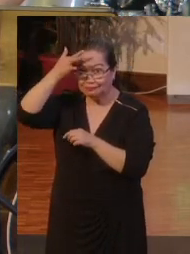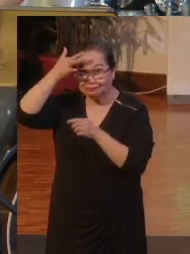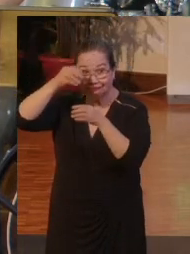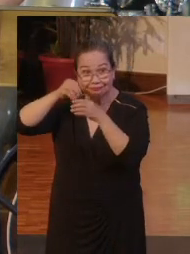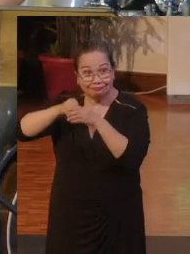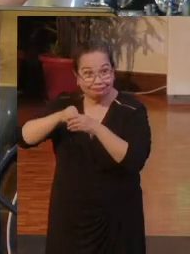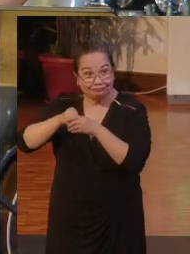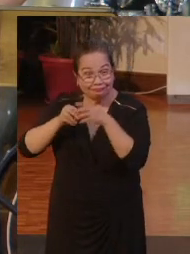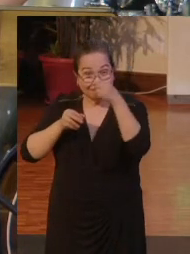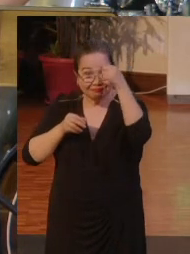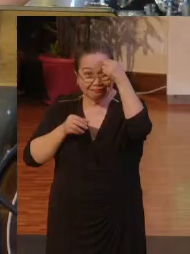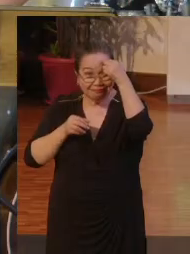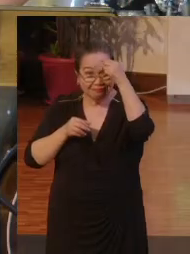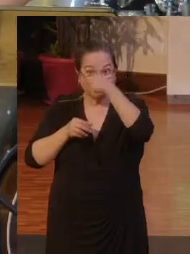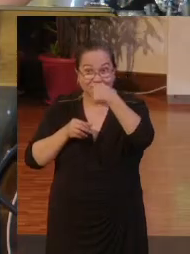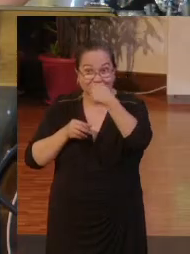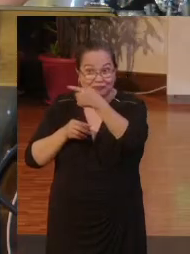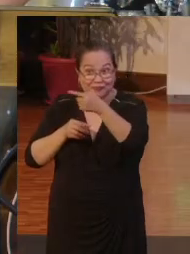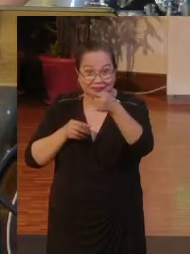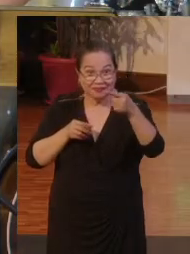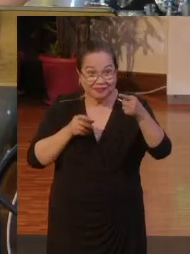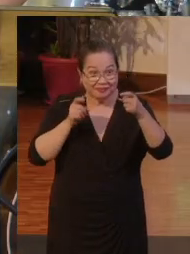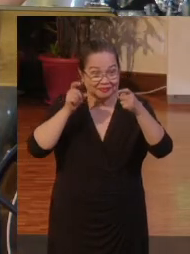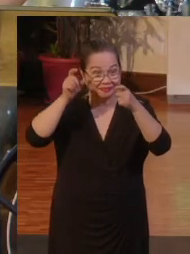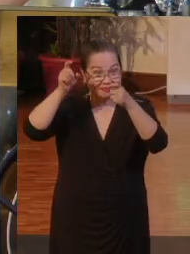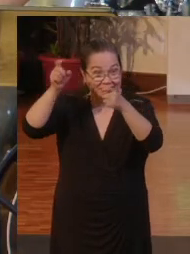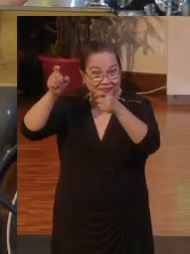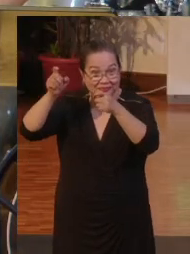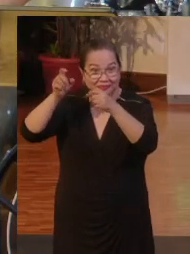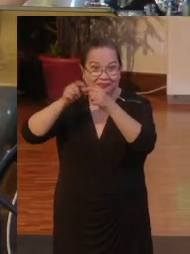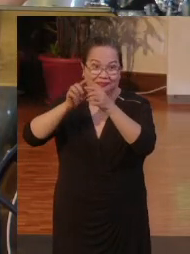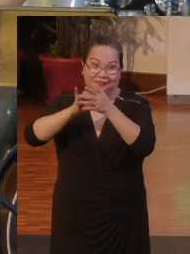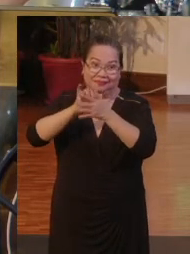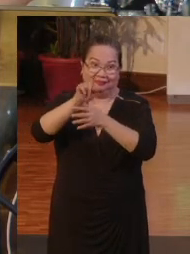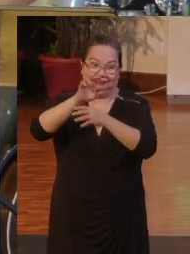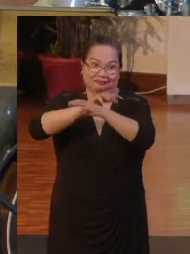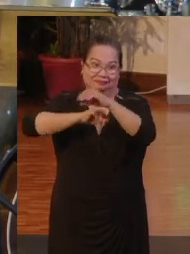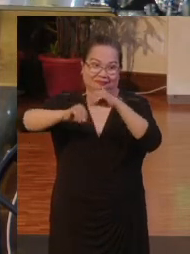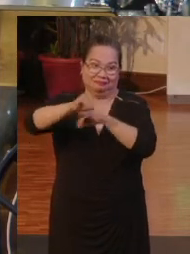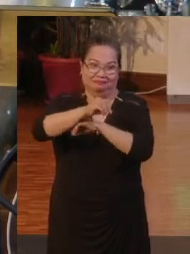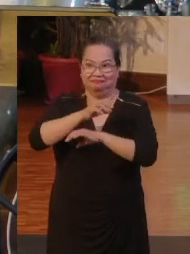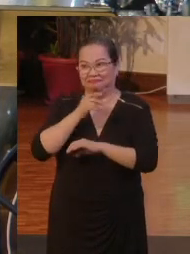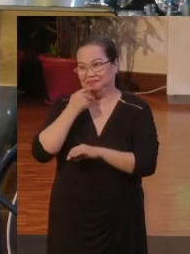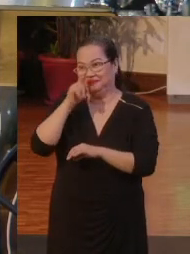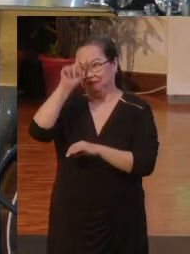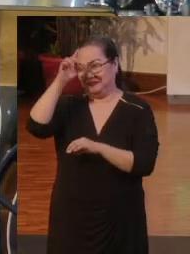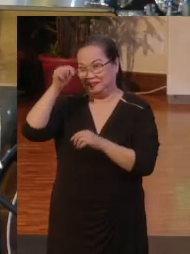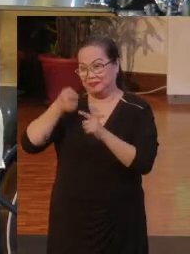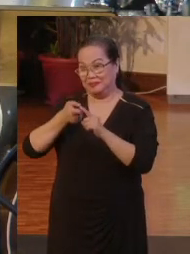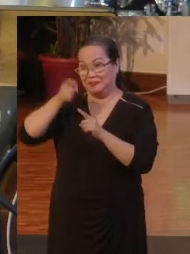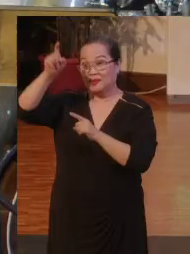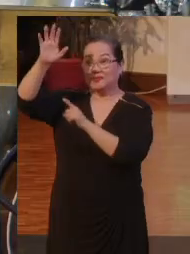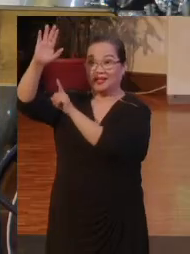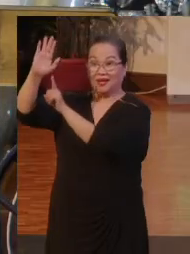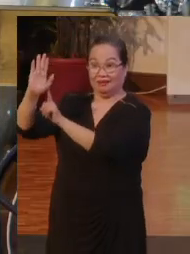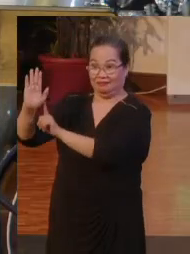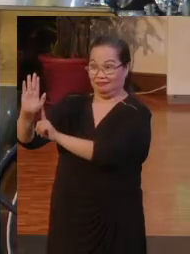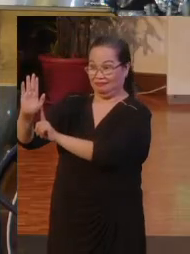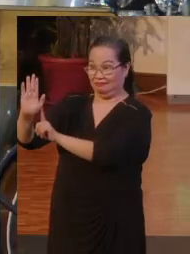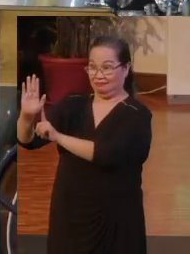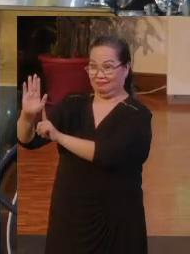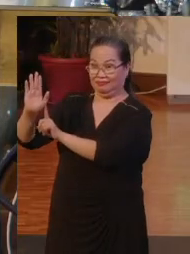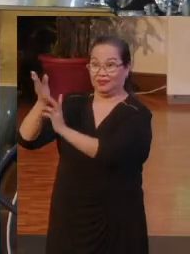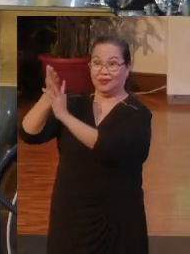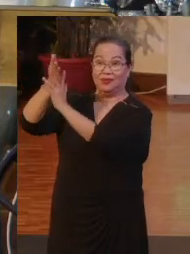counselor? Or who has given a gift to him that he might be repaid? For from him,